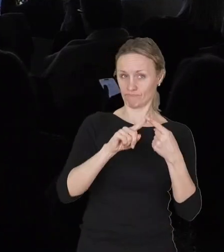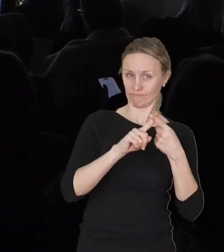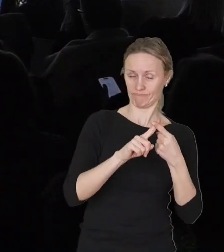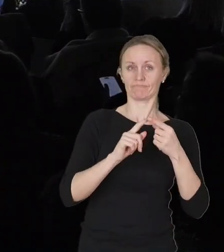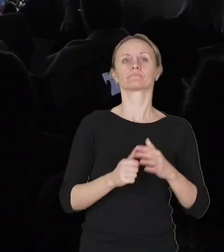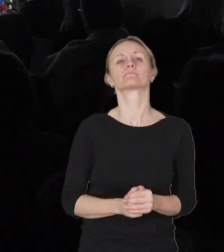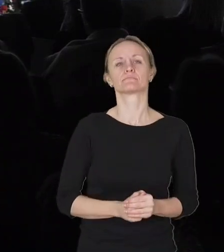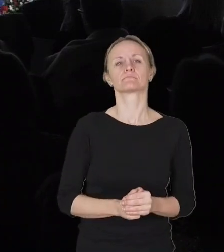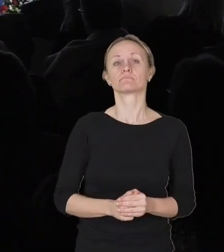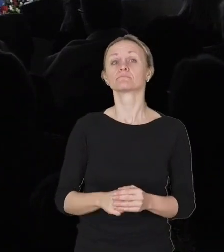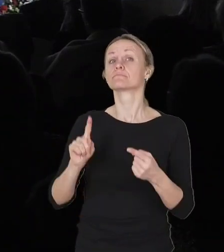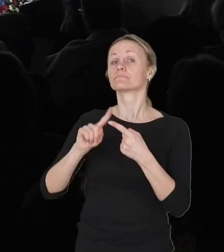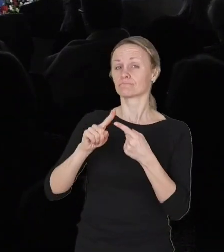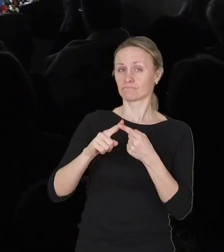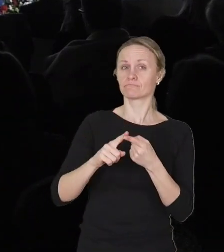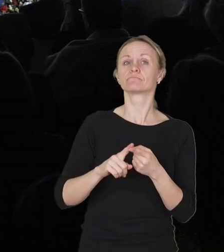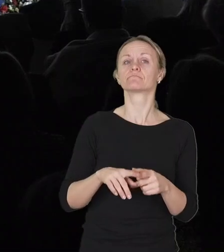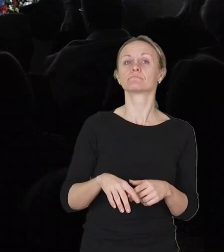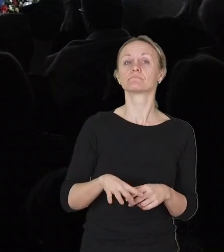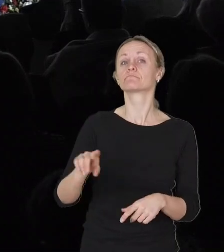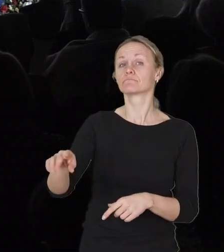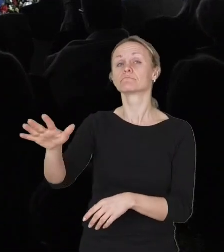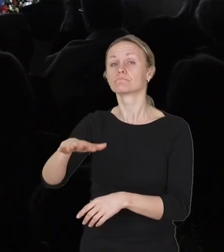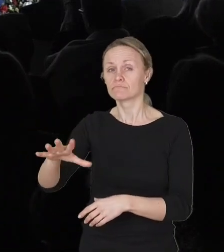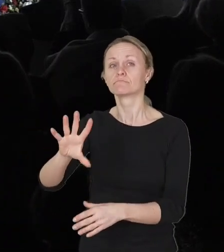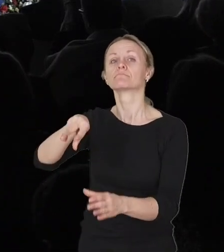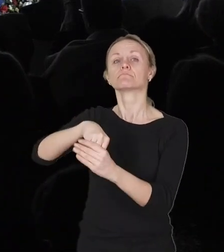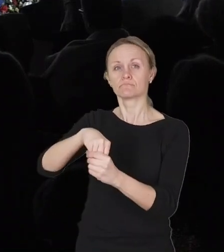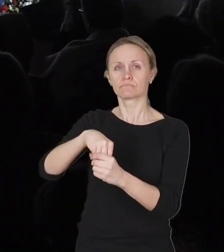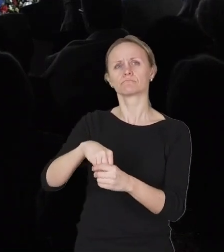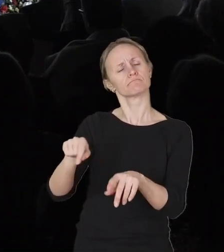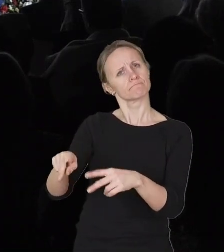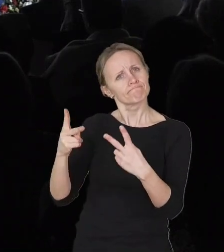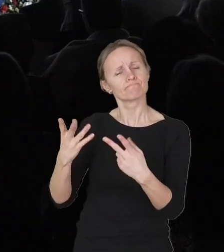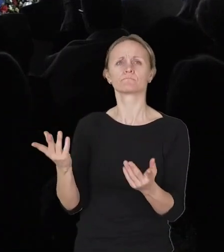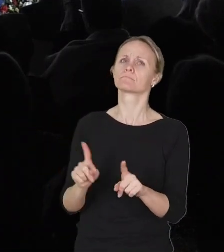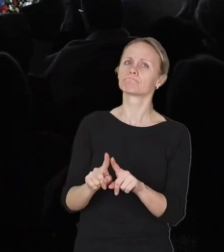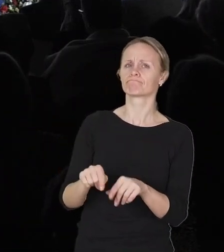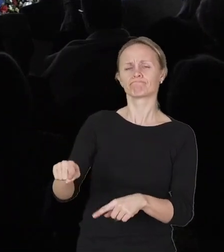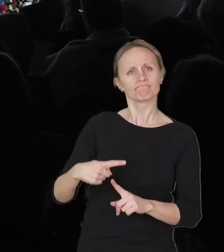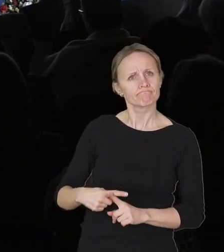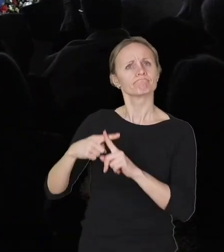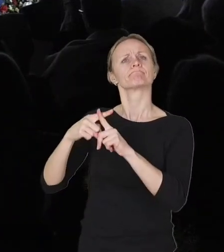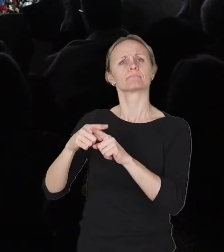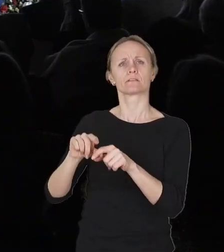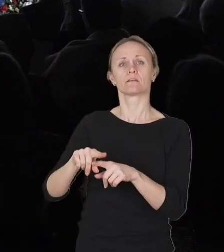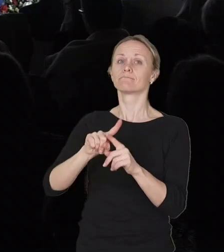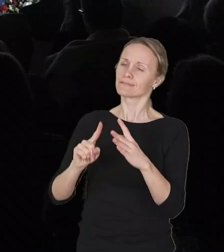create competitiveness, create prosperity. Then we have this category of territories